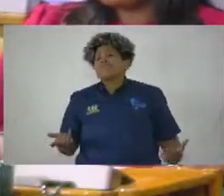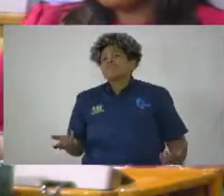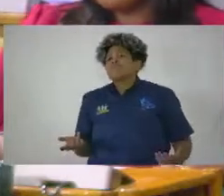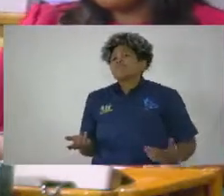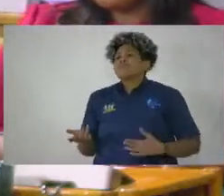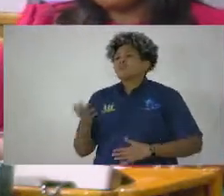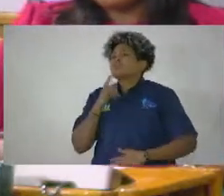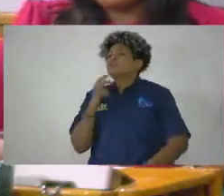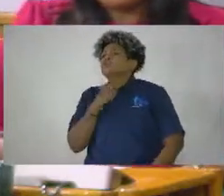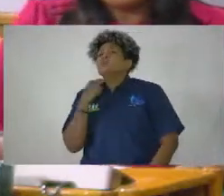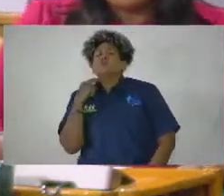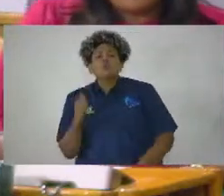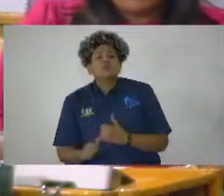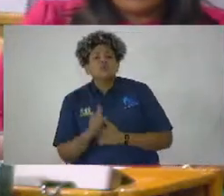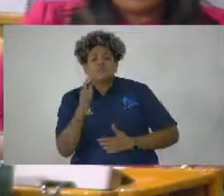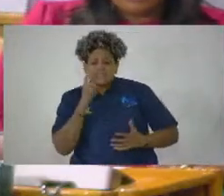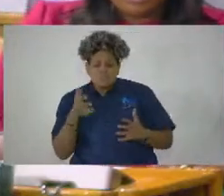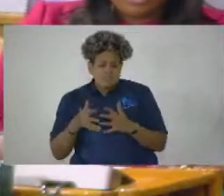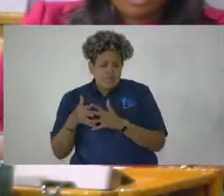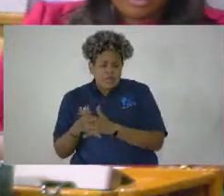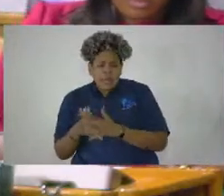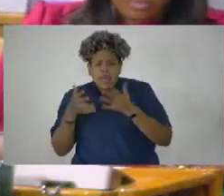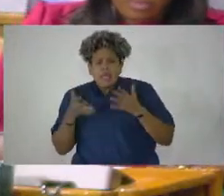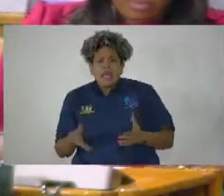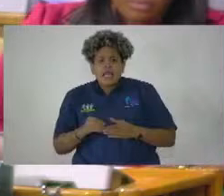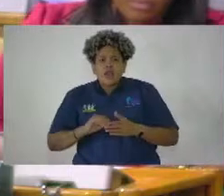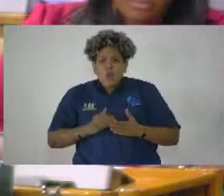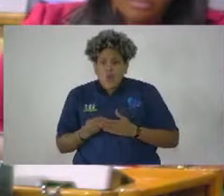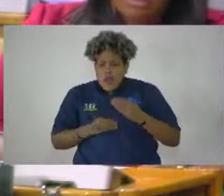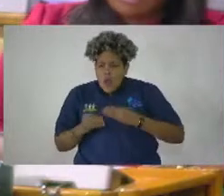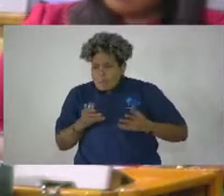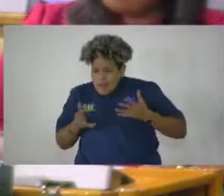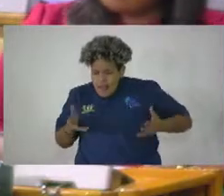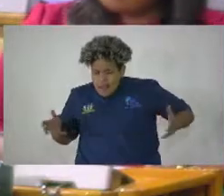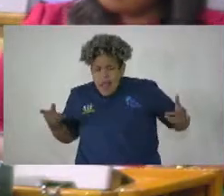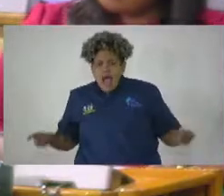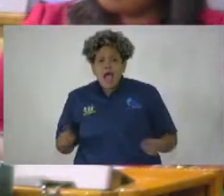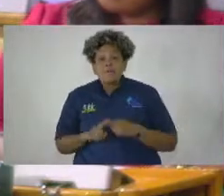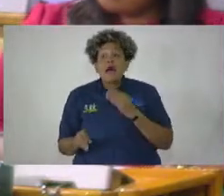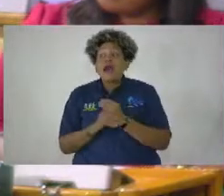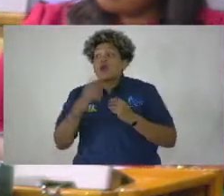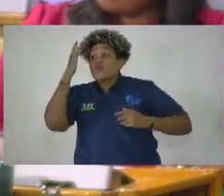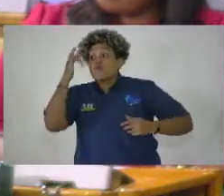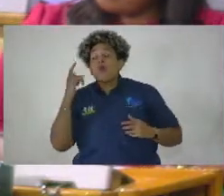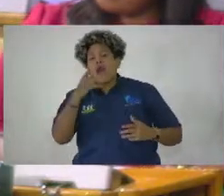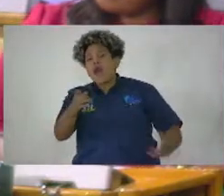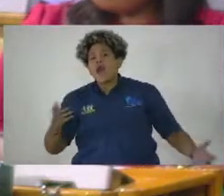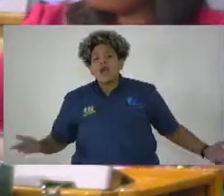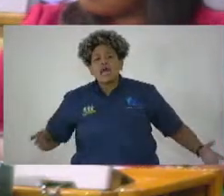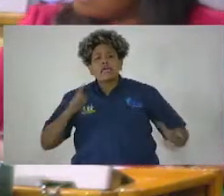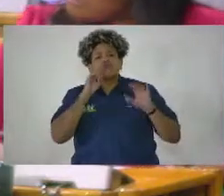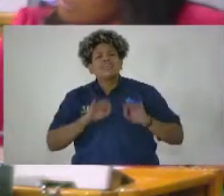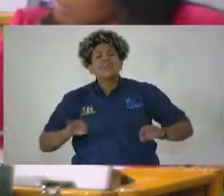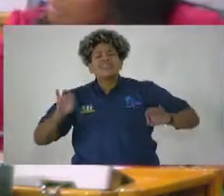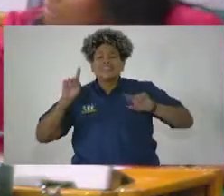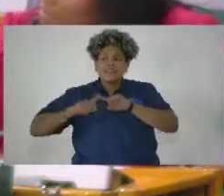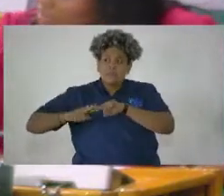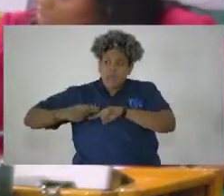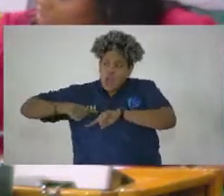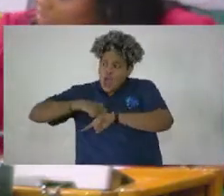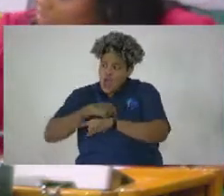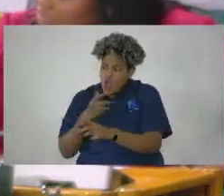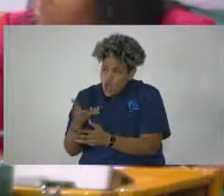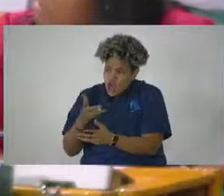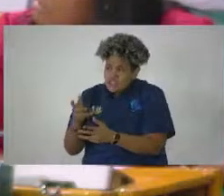the risks that are inherent in our economy, and why it is incumbent upon us